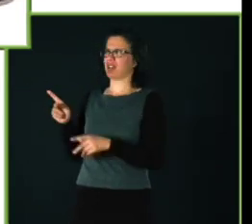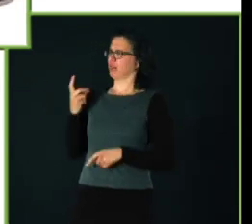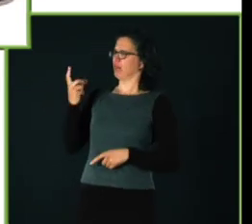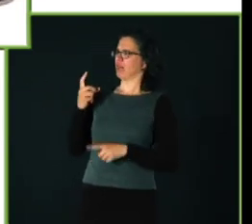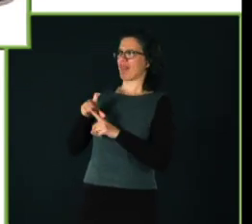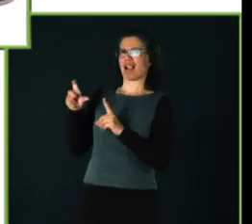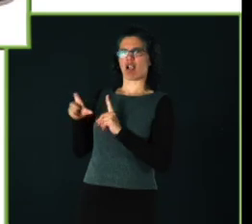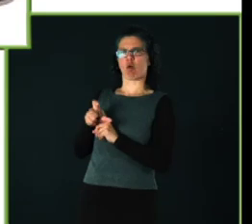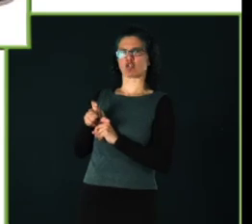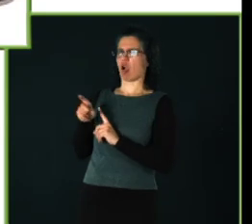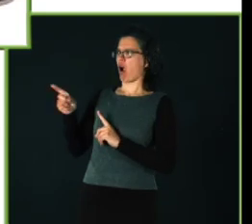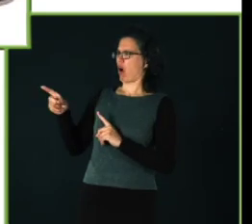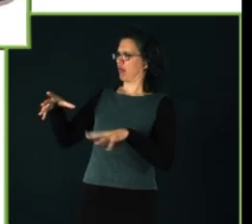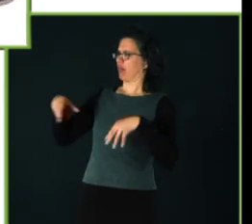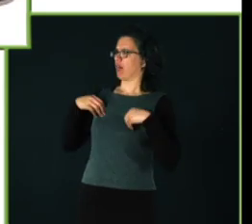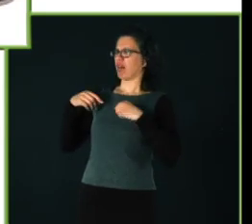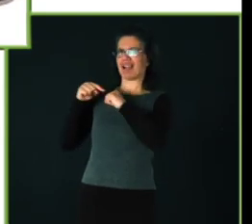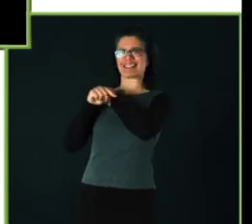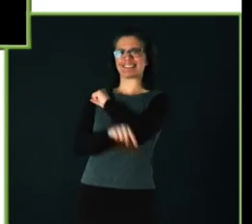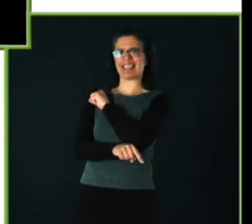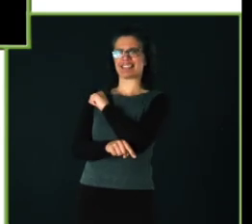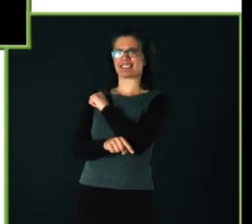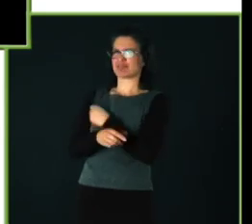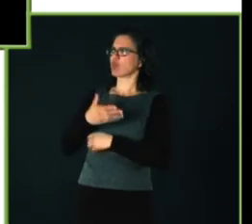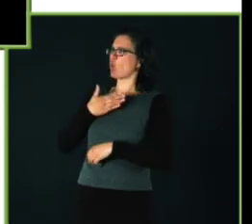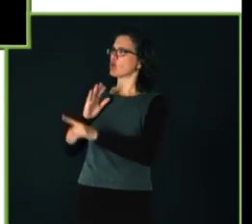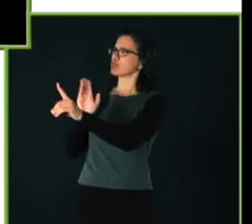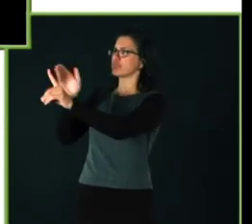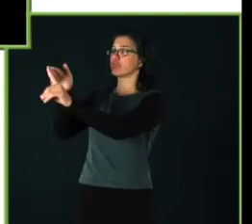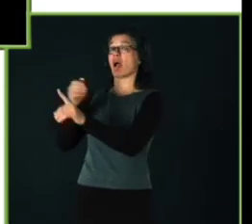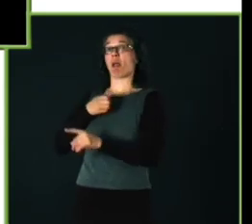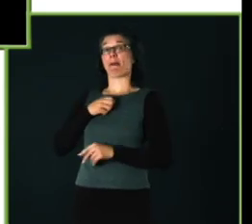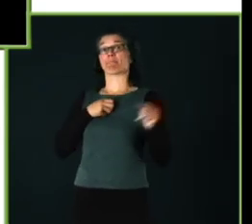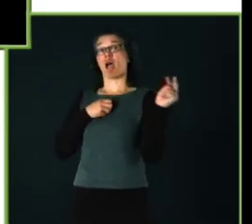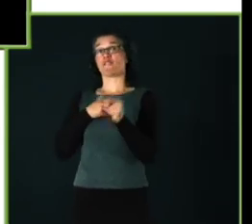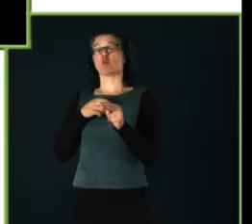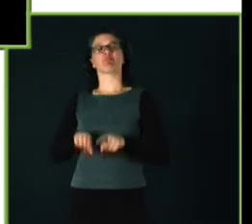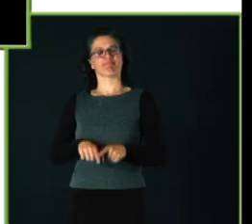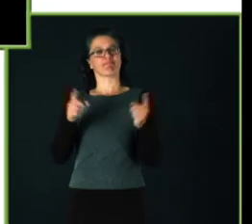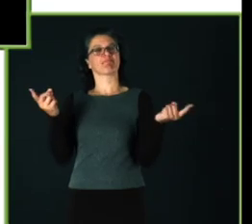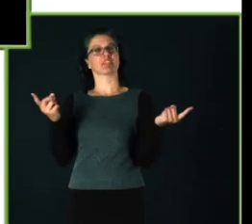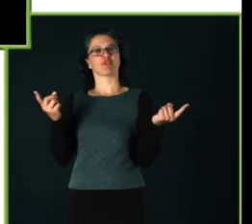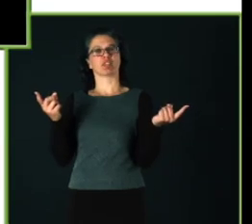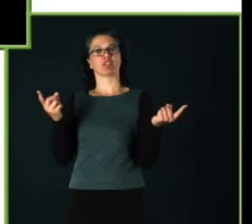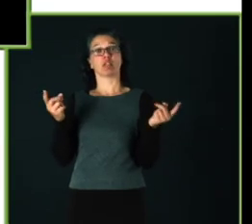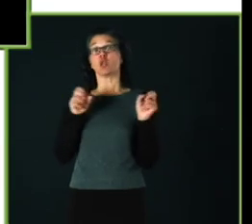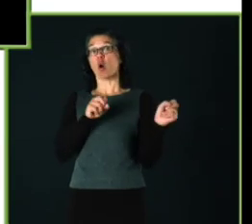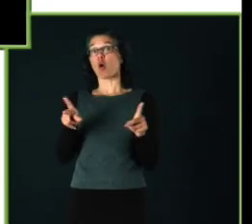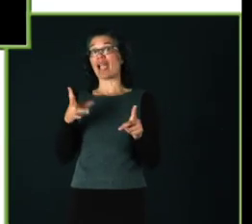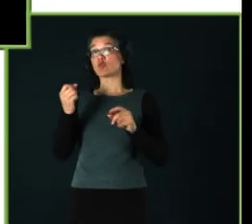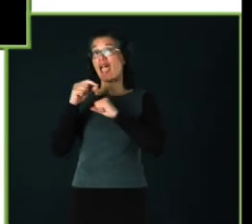that thinks that having a debt is something to strive for. I have a different view. I think that it's not okay to have a